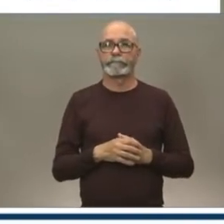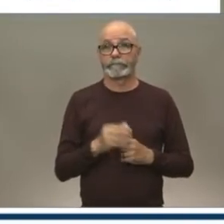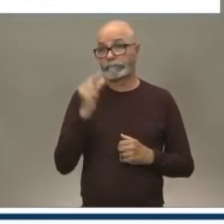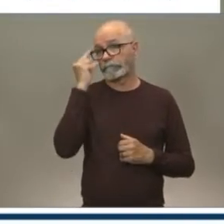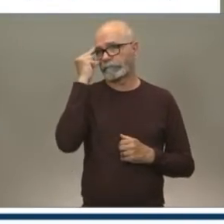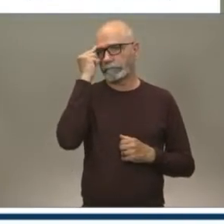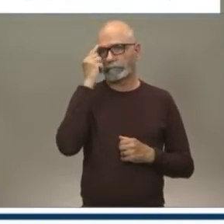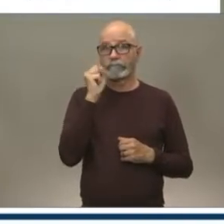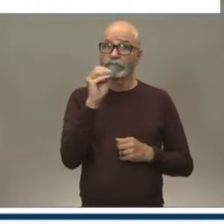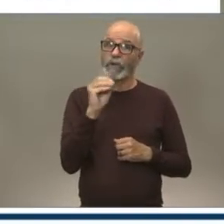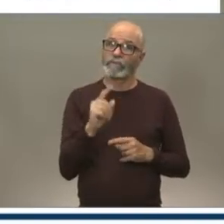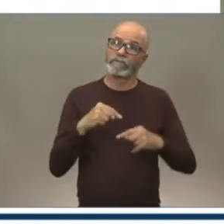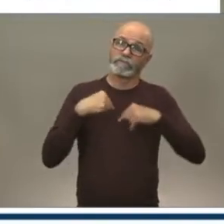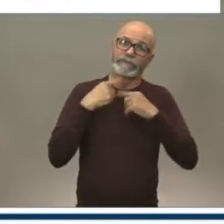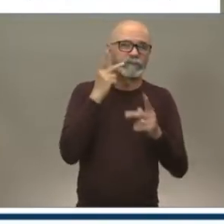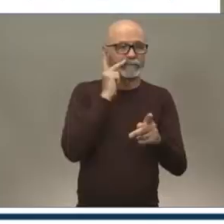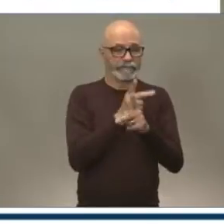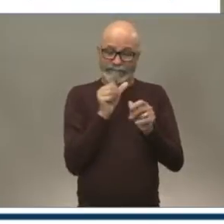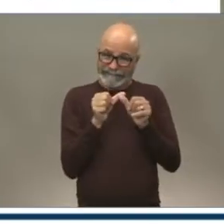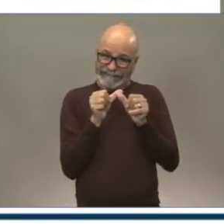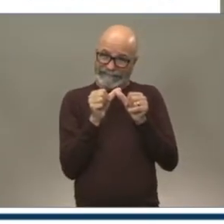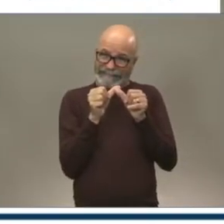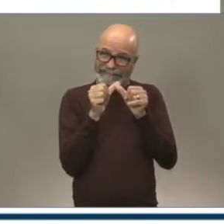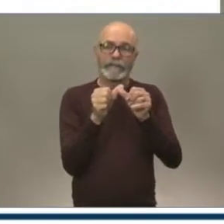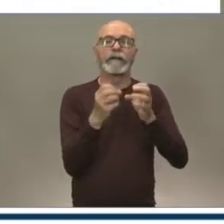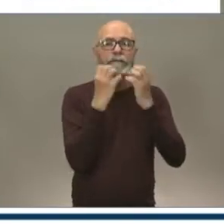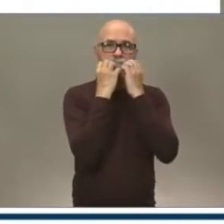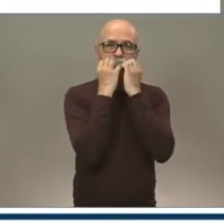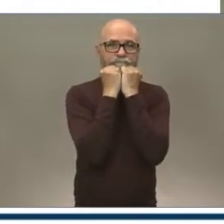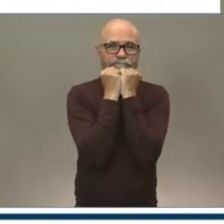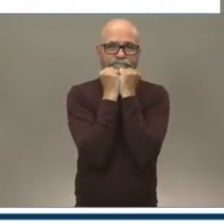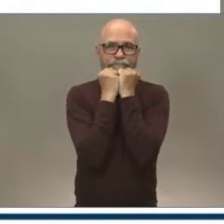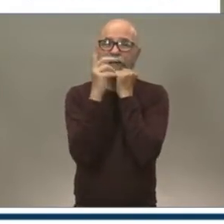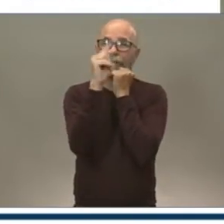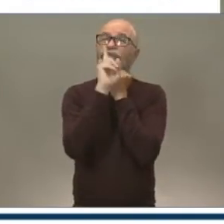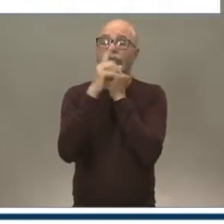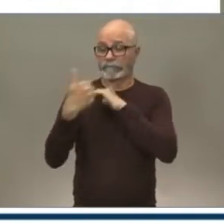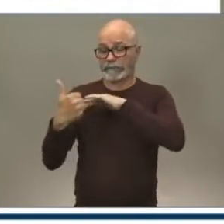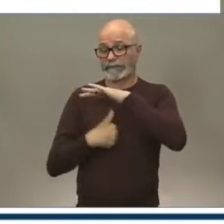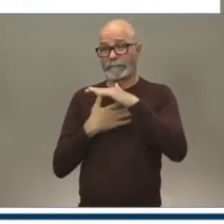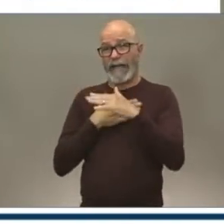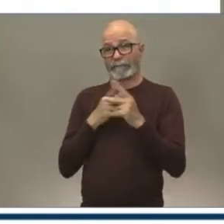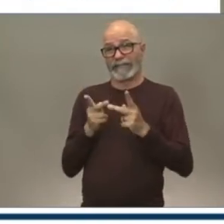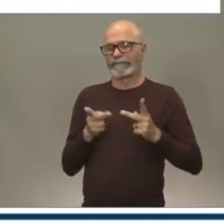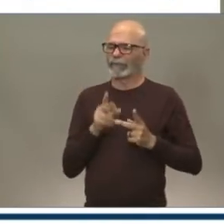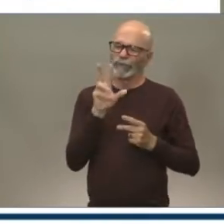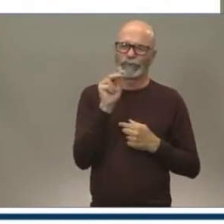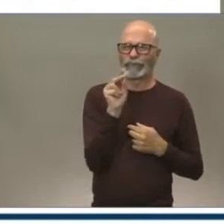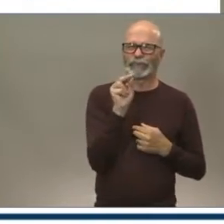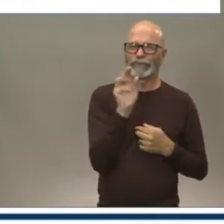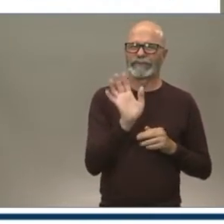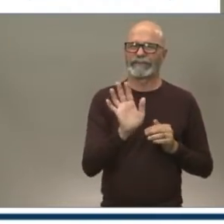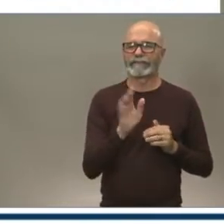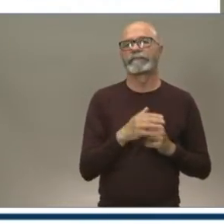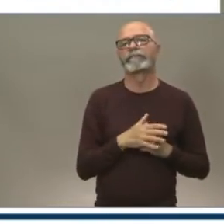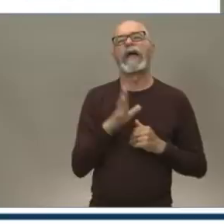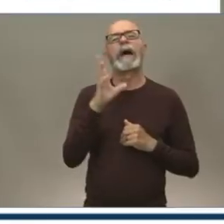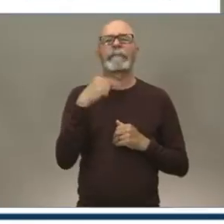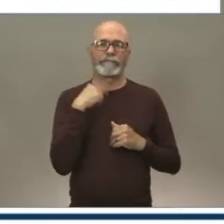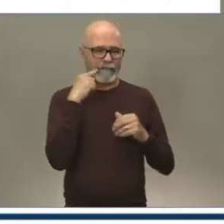care branch that's not part of my work directly, but I work with them, are always looking at this and ways to minimize this. But